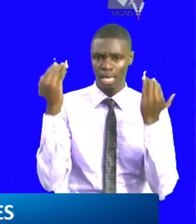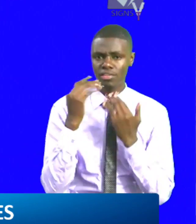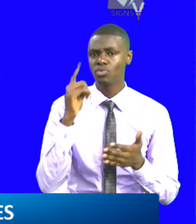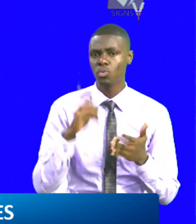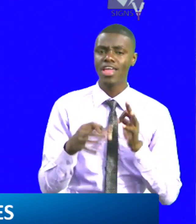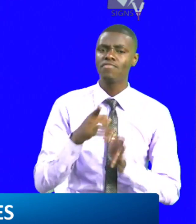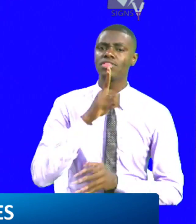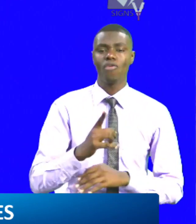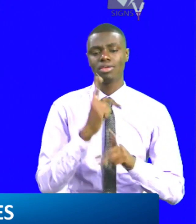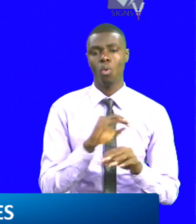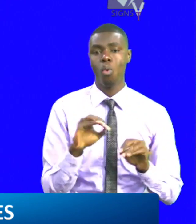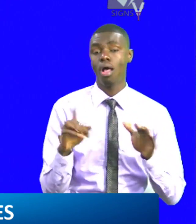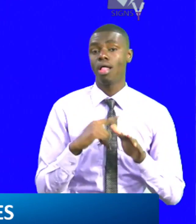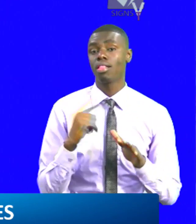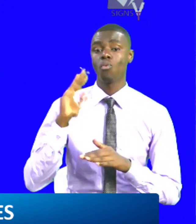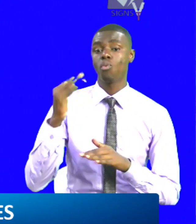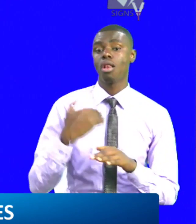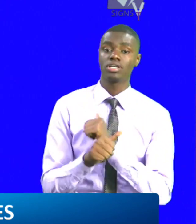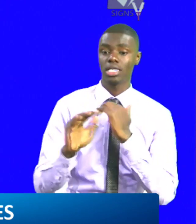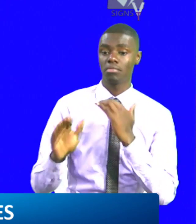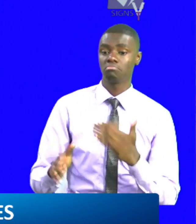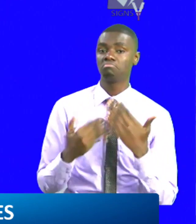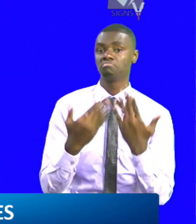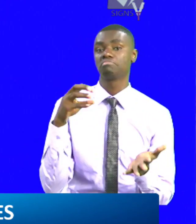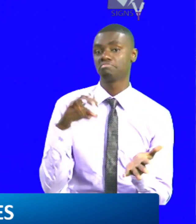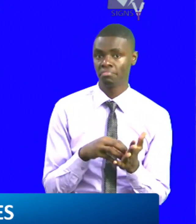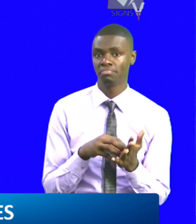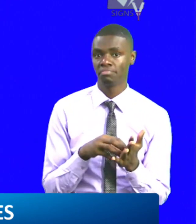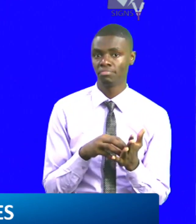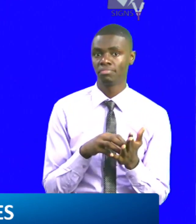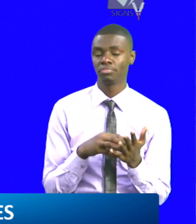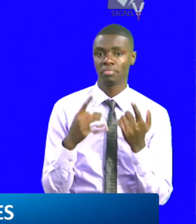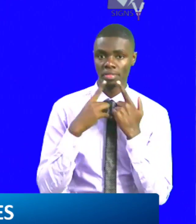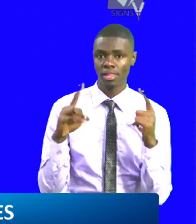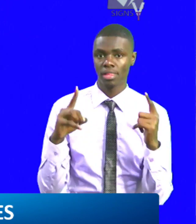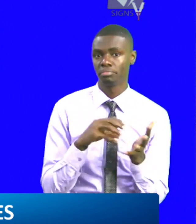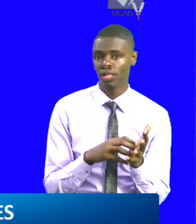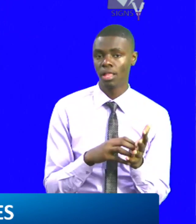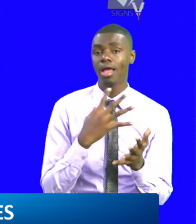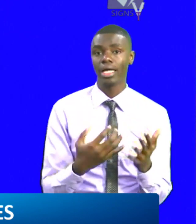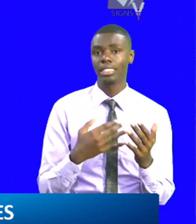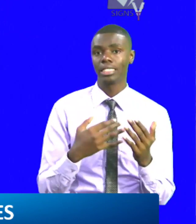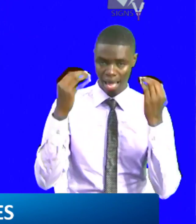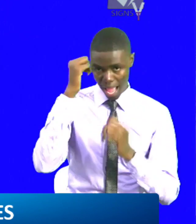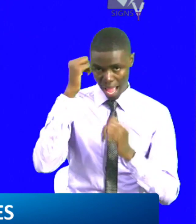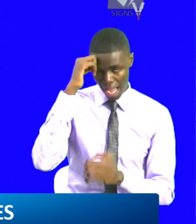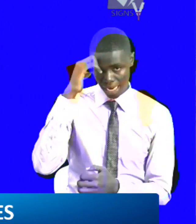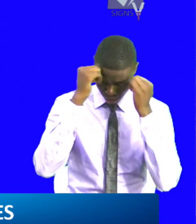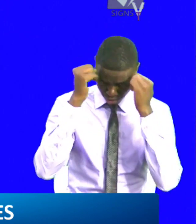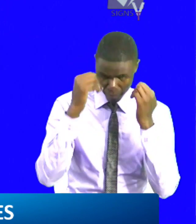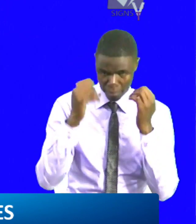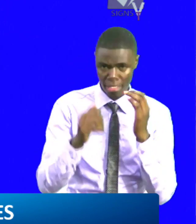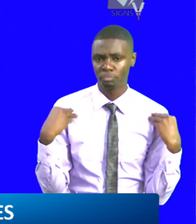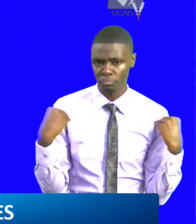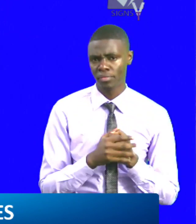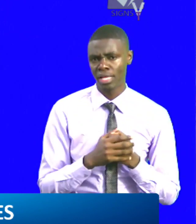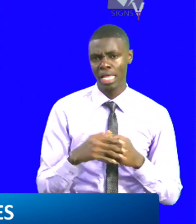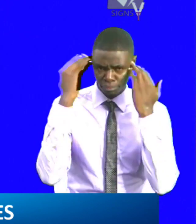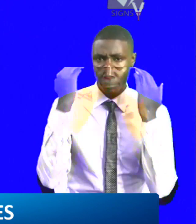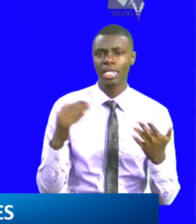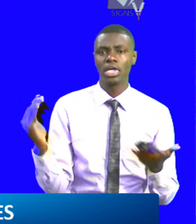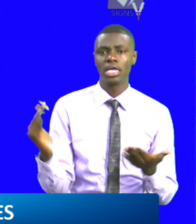United States and the Kingdom of Saudi Arabia, for standing in solidarity with the people of Sudan